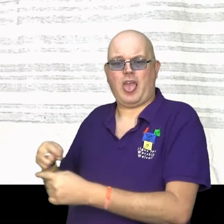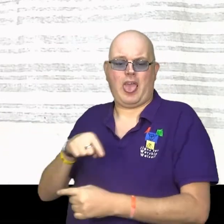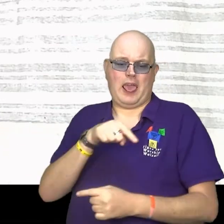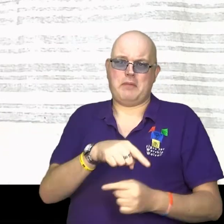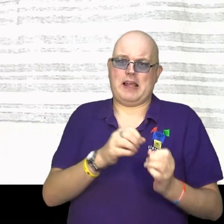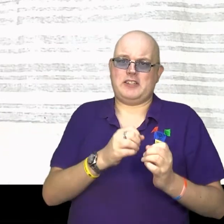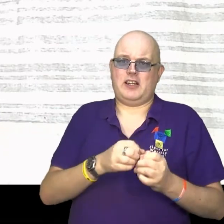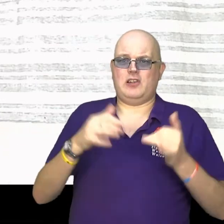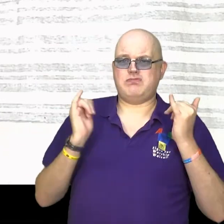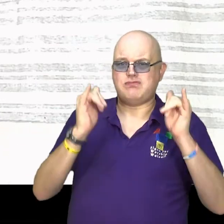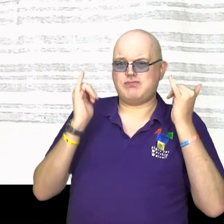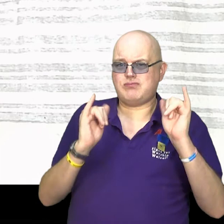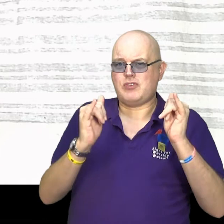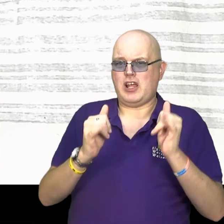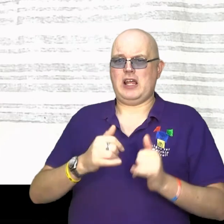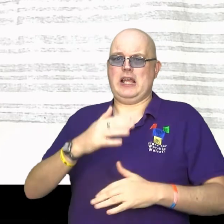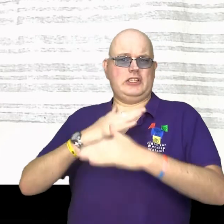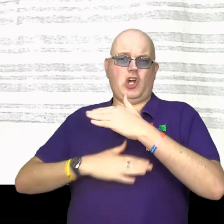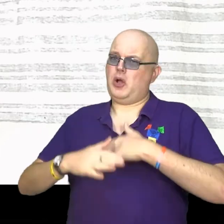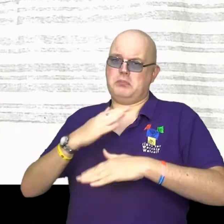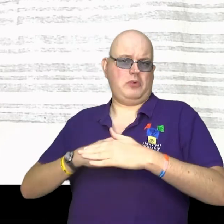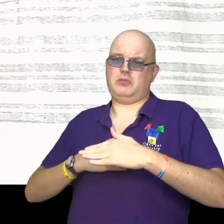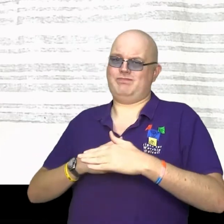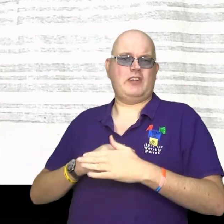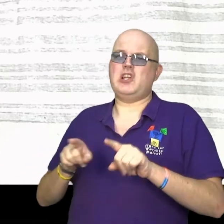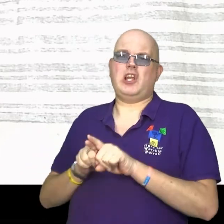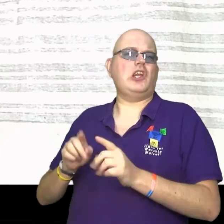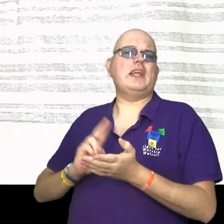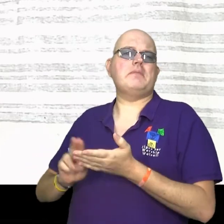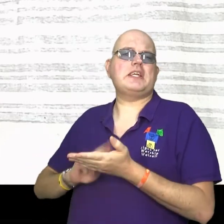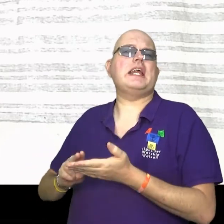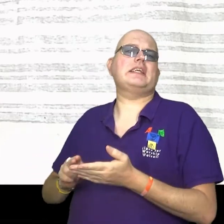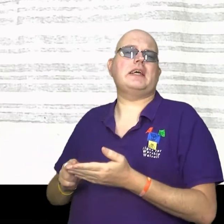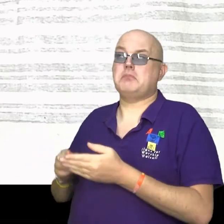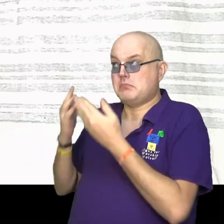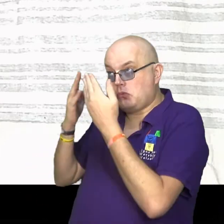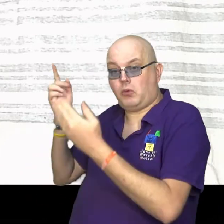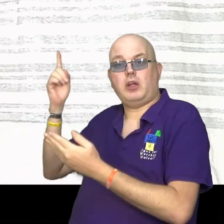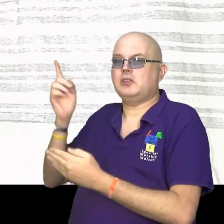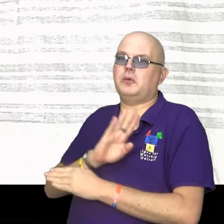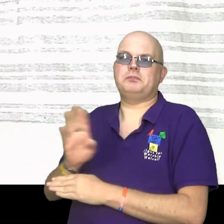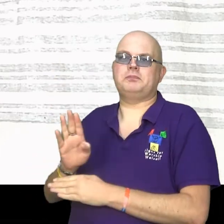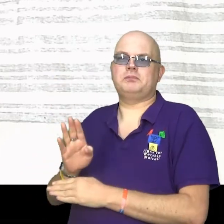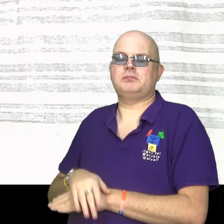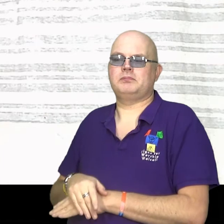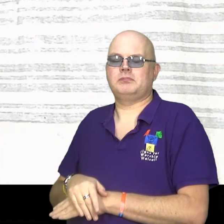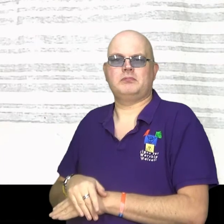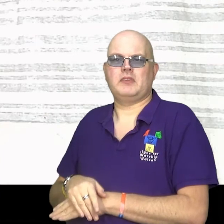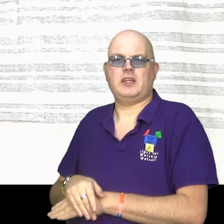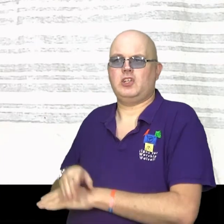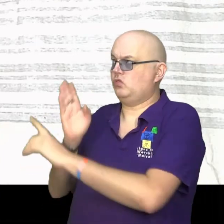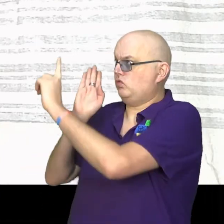we know, is living to excess, and he's not humbled himself like Nebuchadnezzar did, like Daniel tells him. He